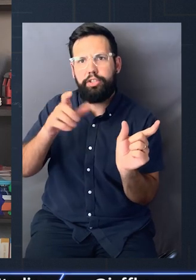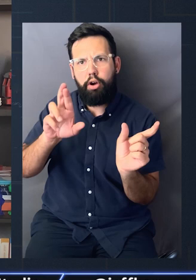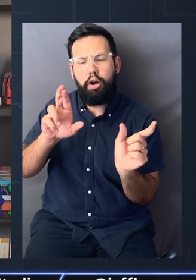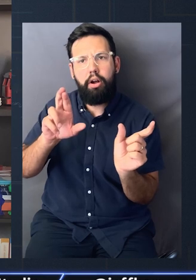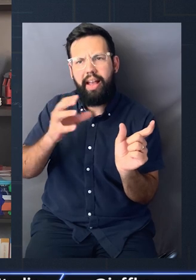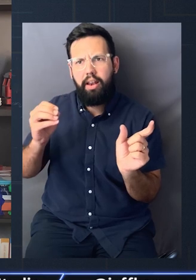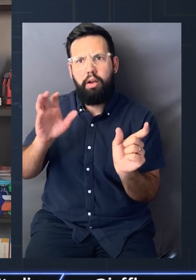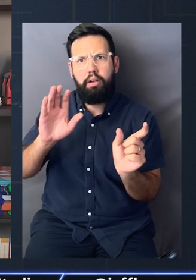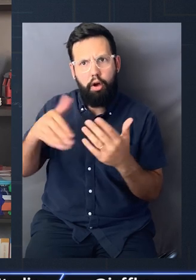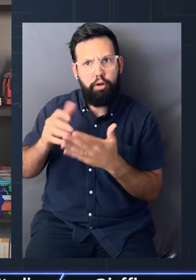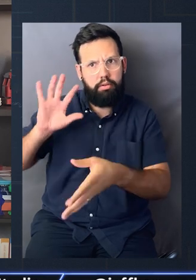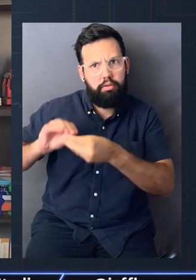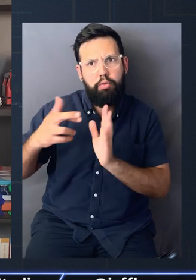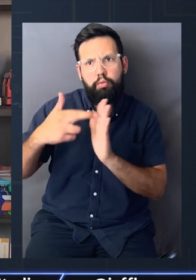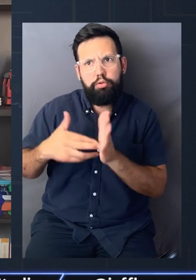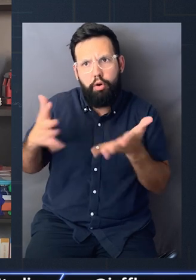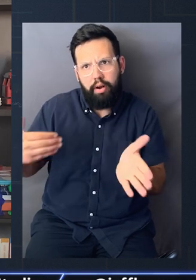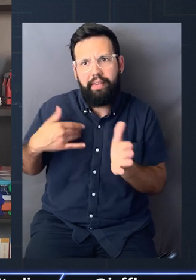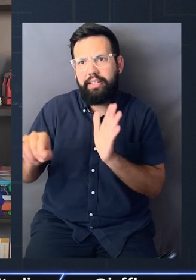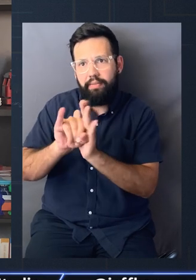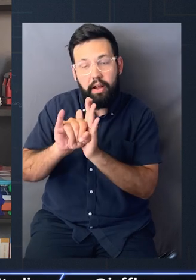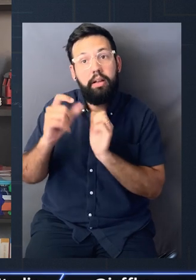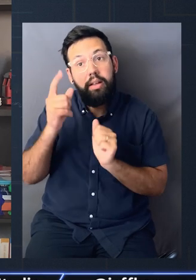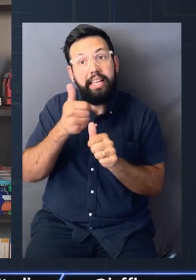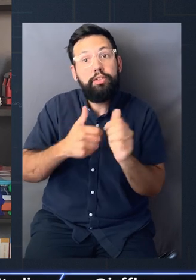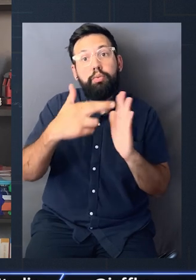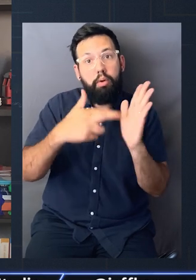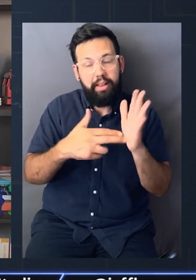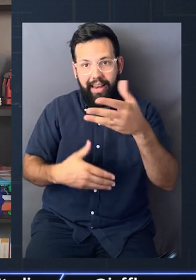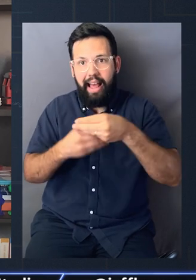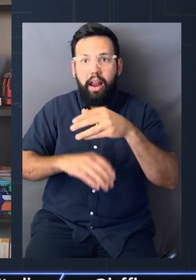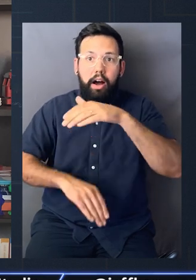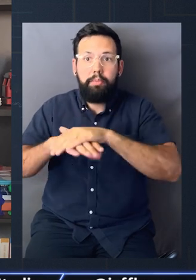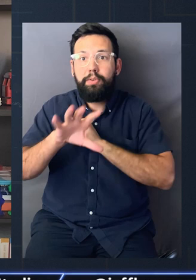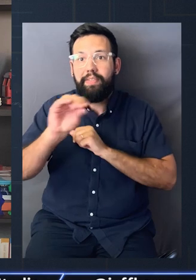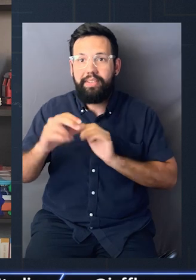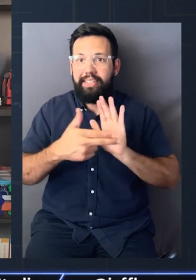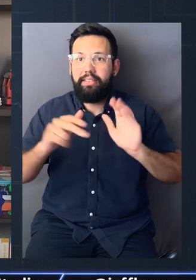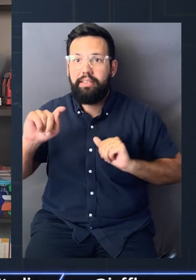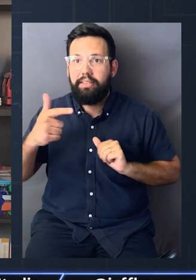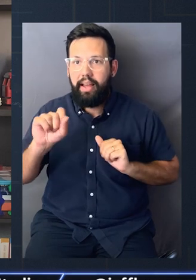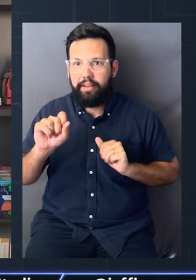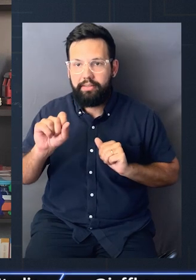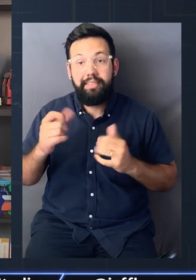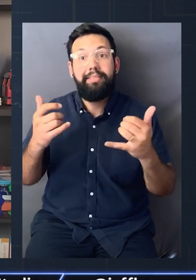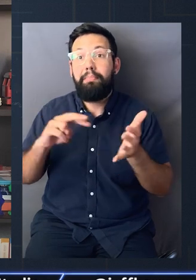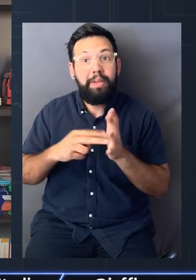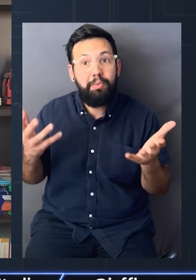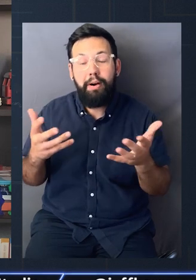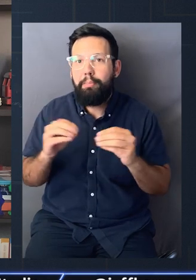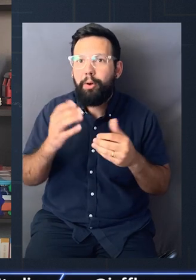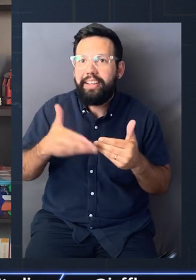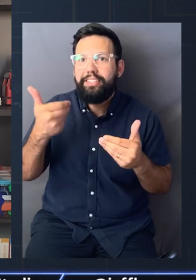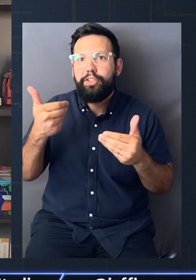all of your existing rules already have identifiers. You can also add up to 50 tags per rule. As a result of all this, it's going to be much